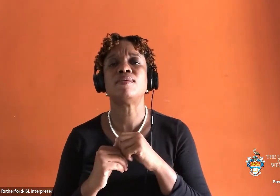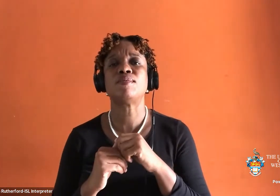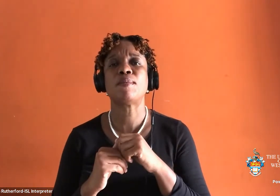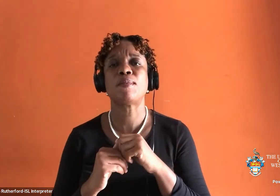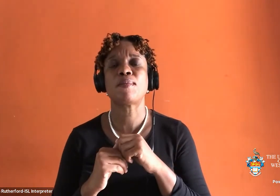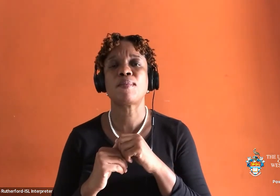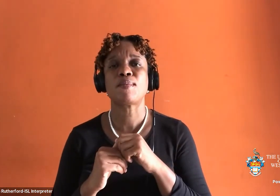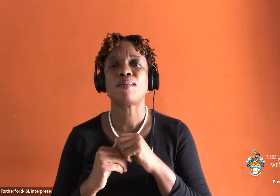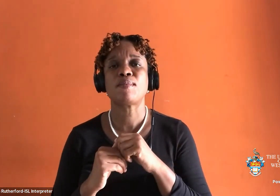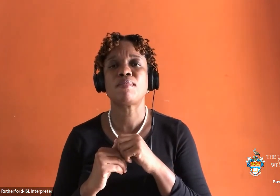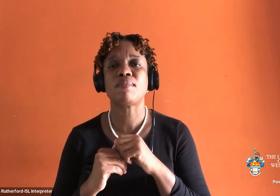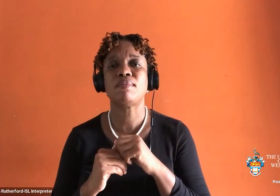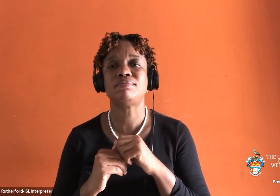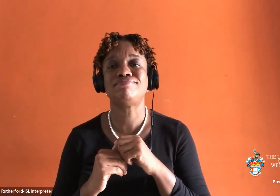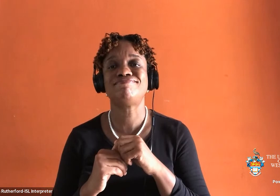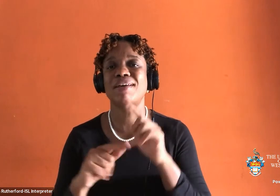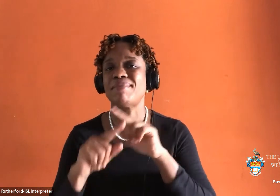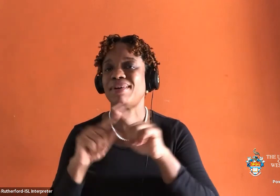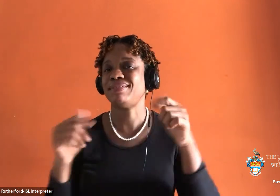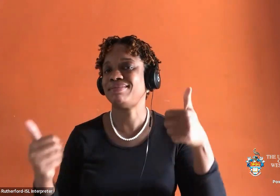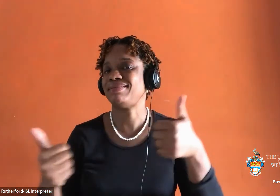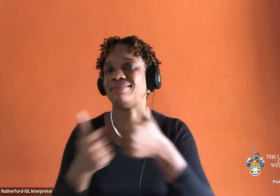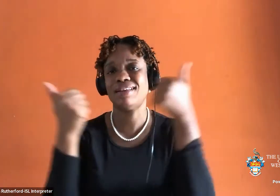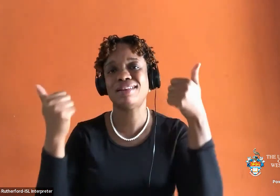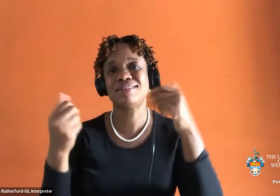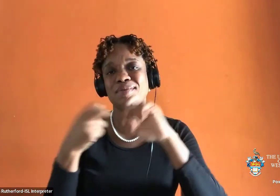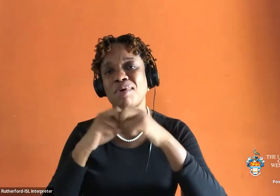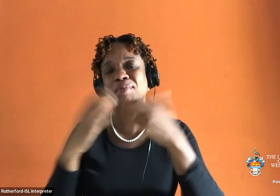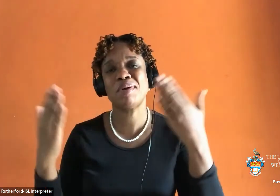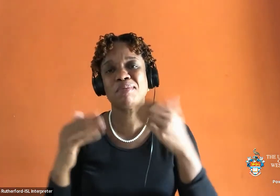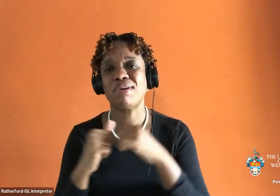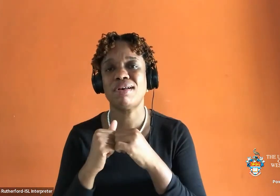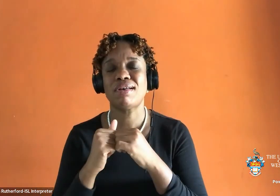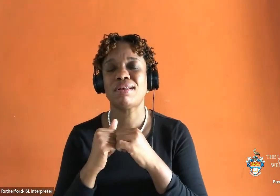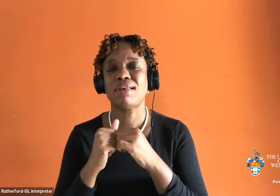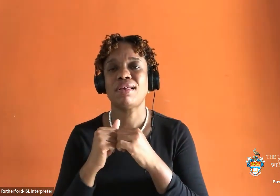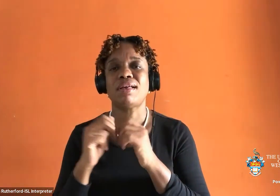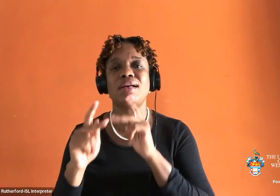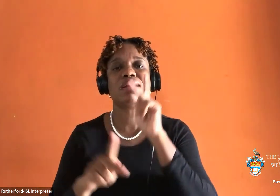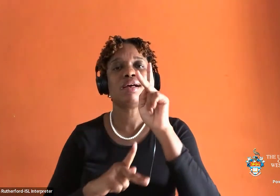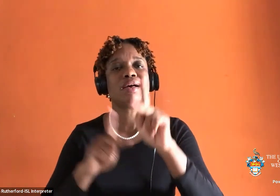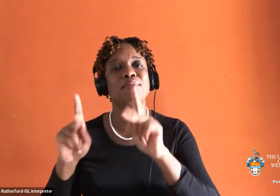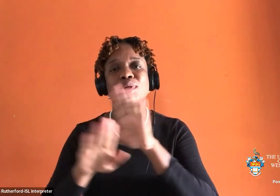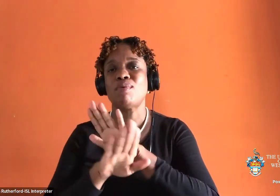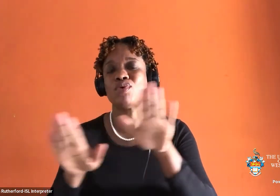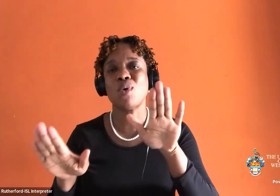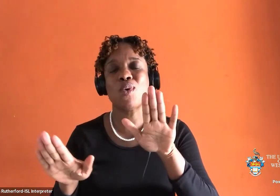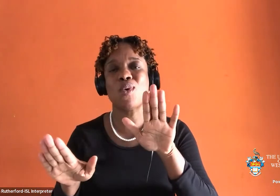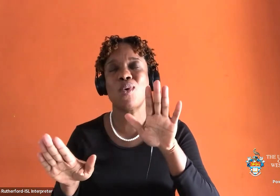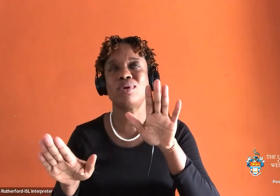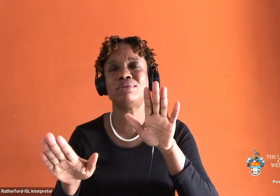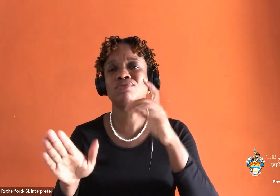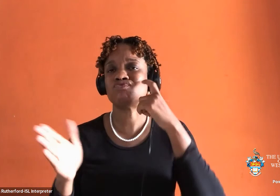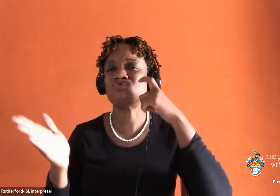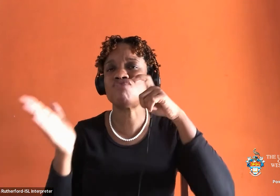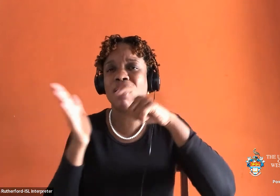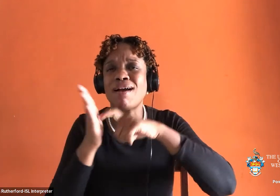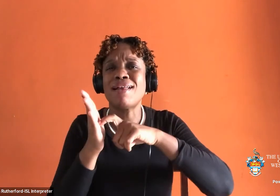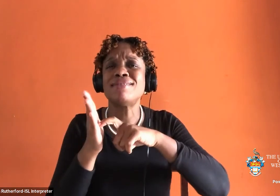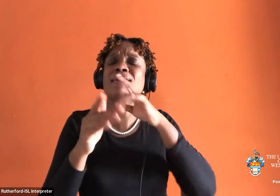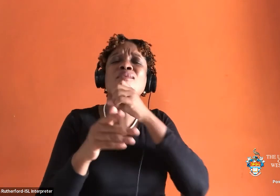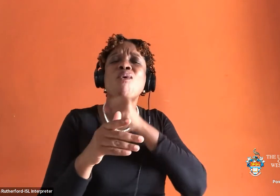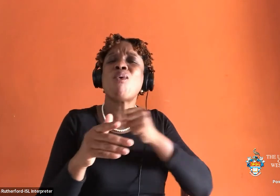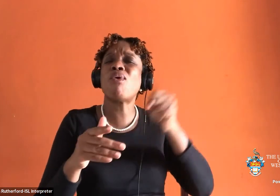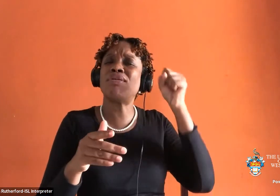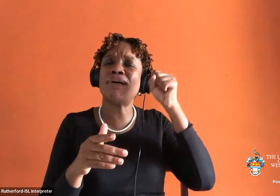One of the challenges, however, is that sometimes people don't recognize these conditions in middle age, mid-age,